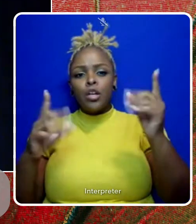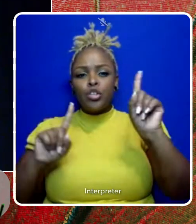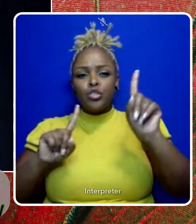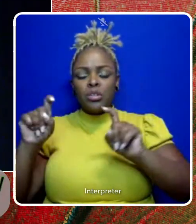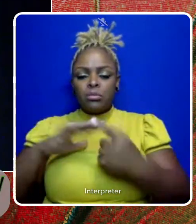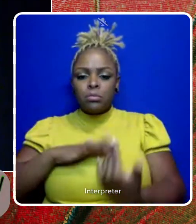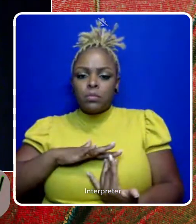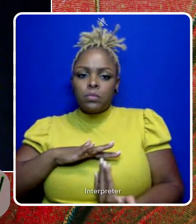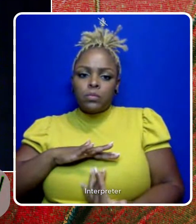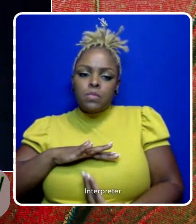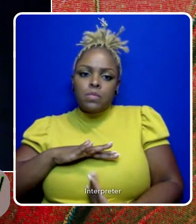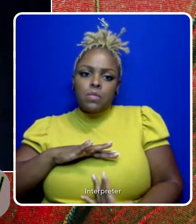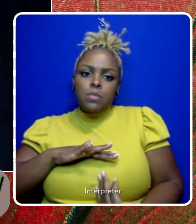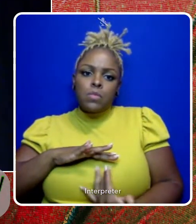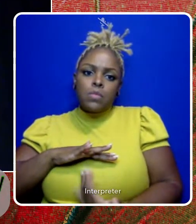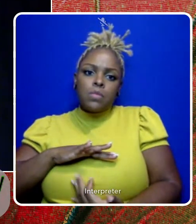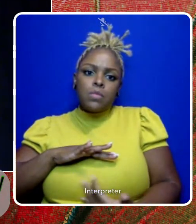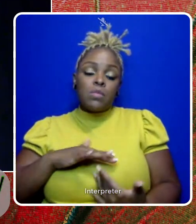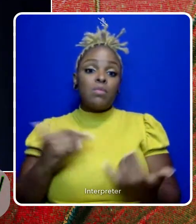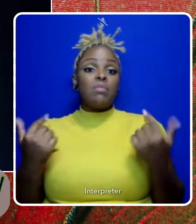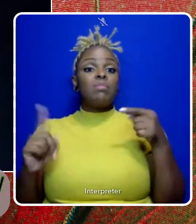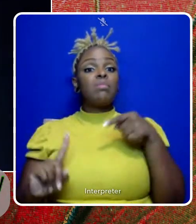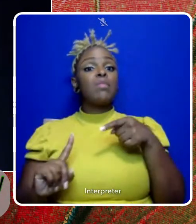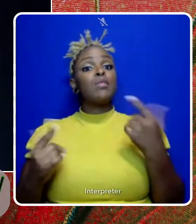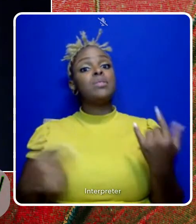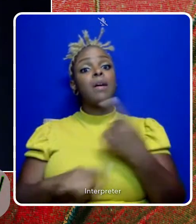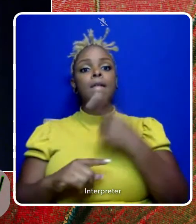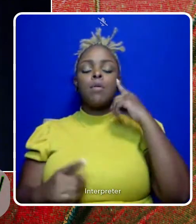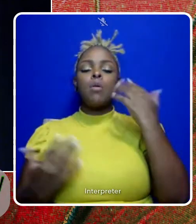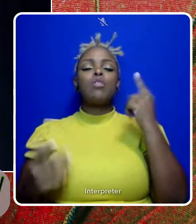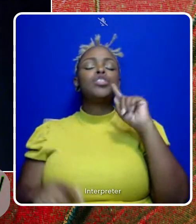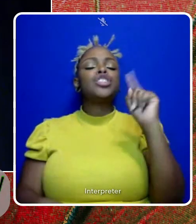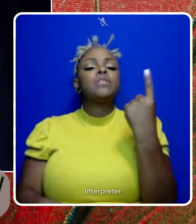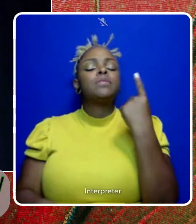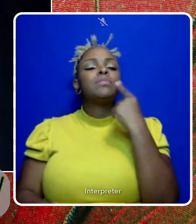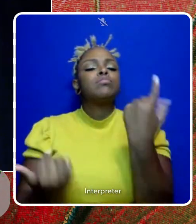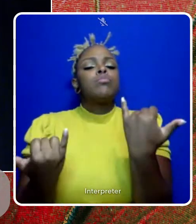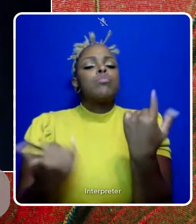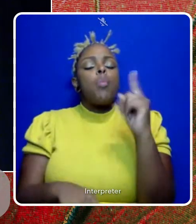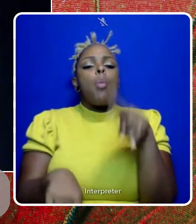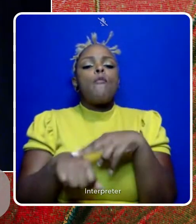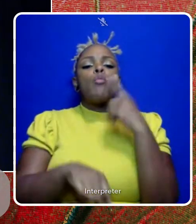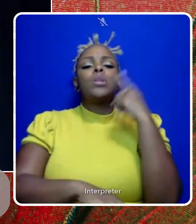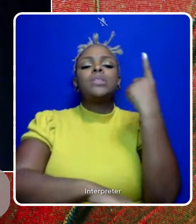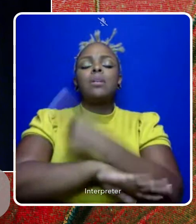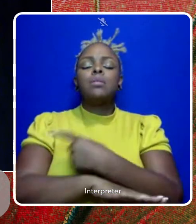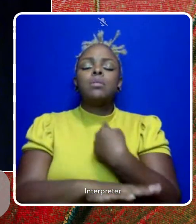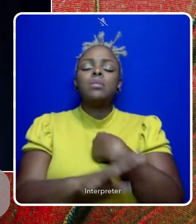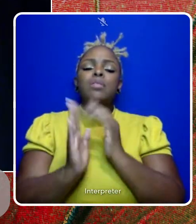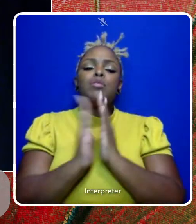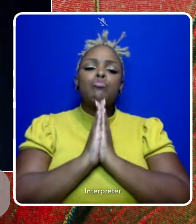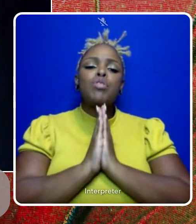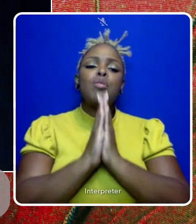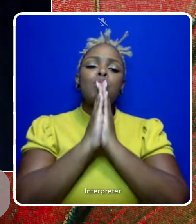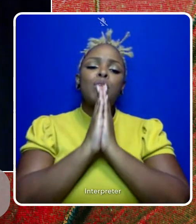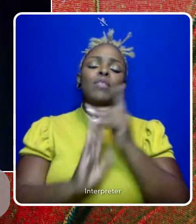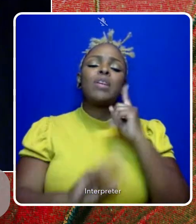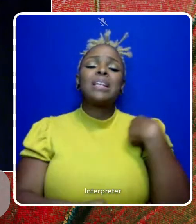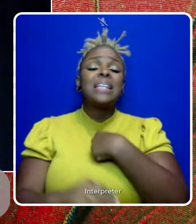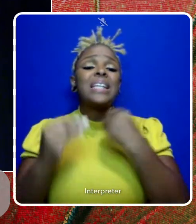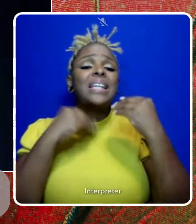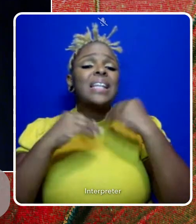can wish Eid Mubarak and feed baklava and matai into each other's mouths, to kneel next to each